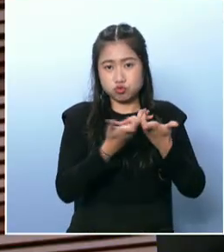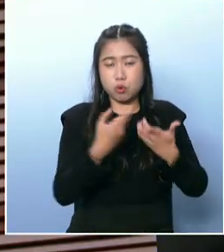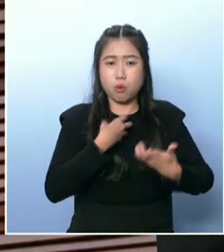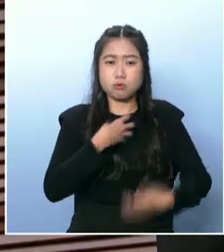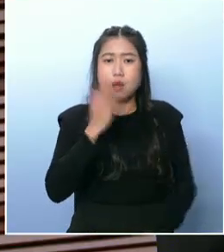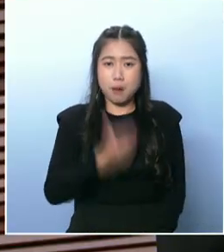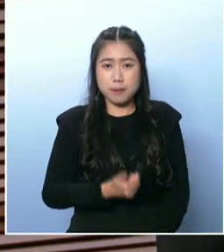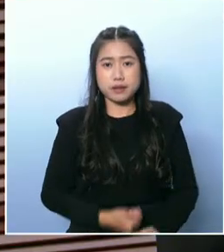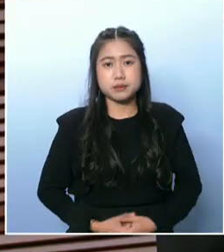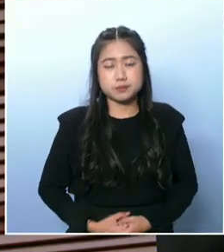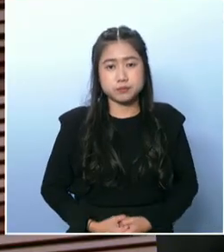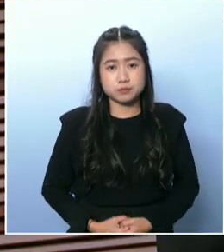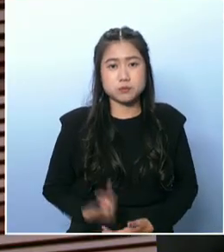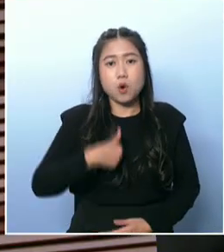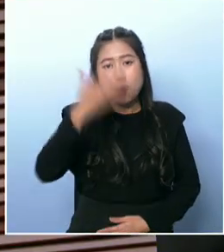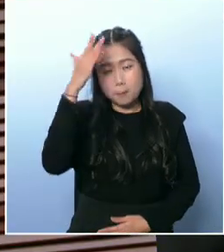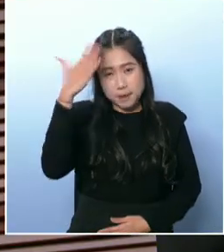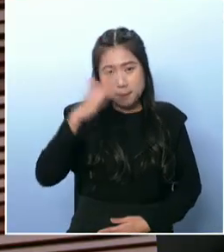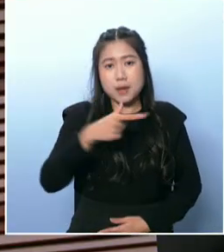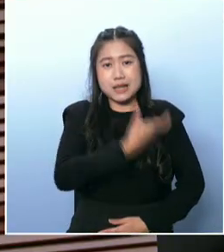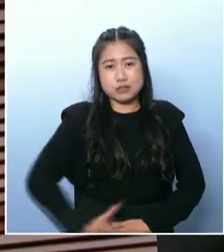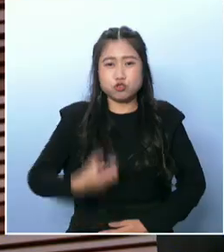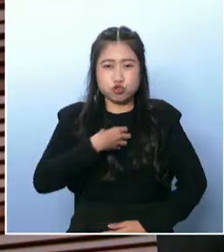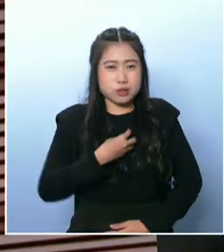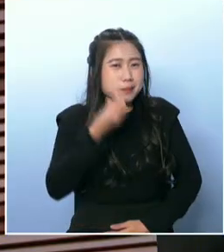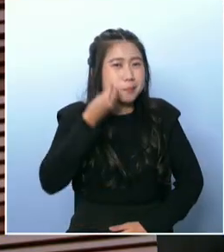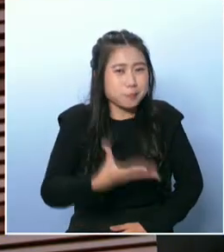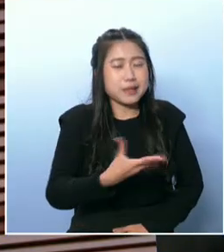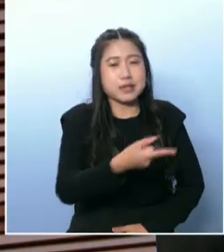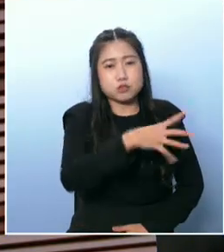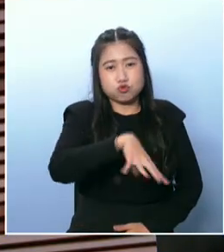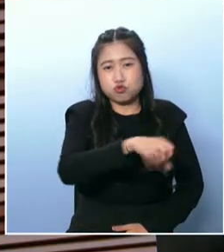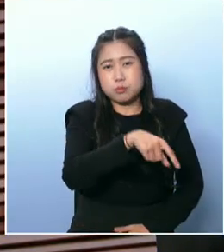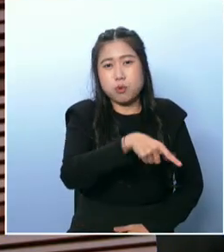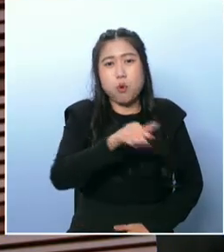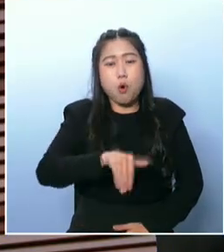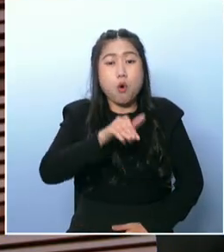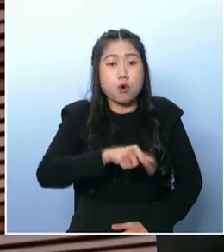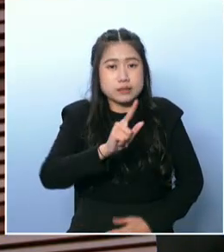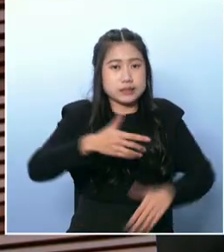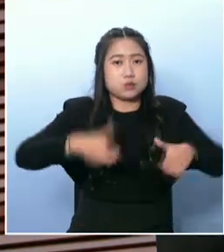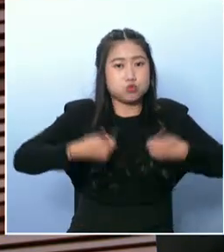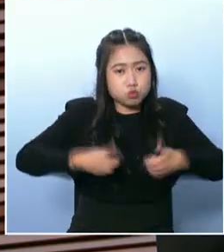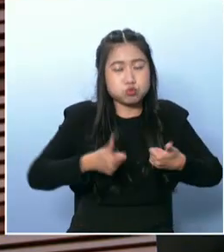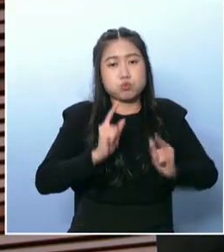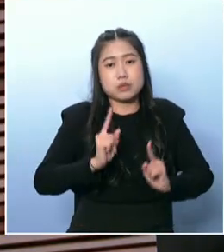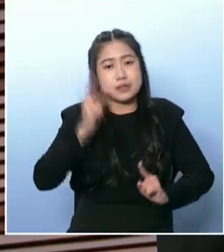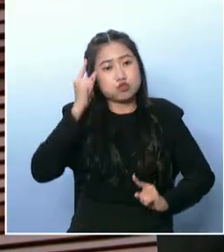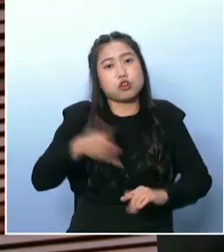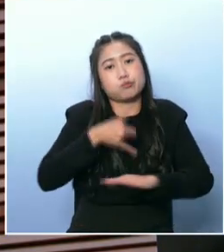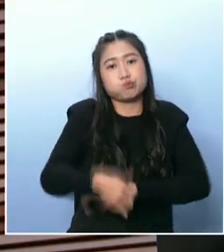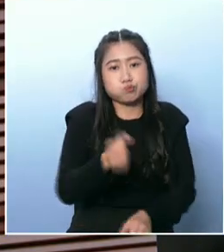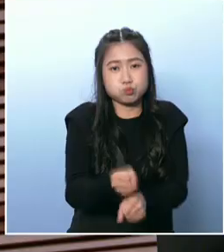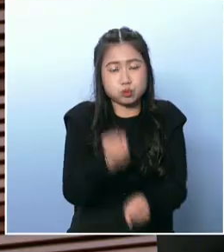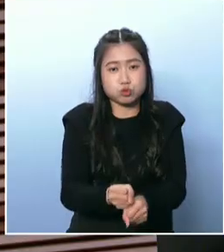hire a carer with their own resources and do not need the government's help. We appreciate that you want the government to relax the scheme so as